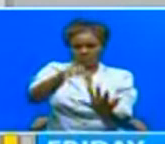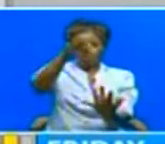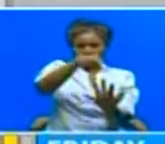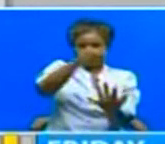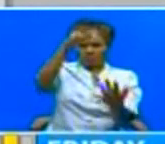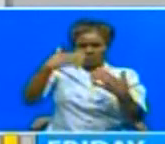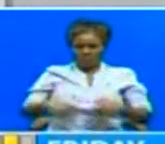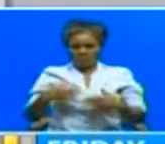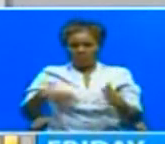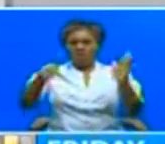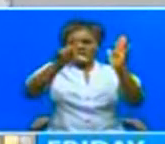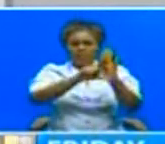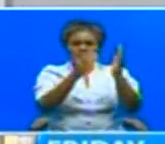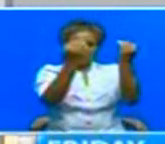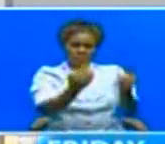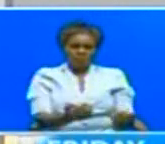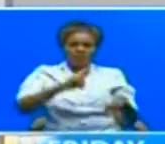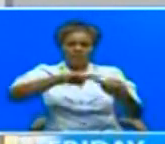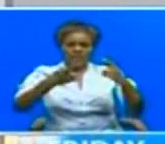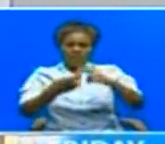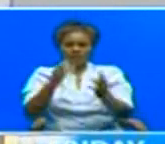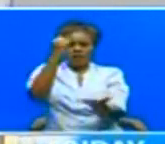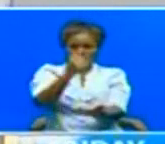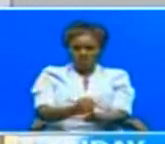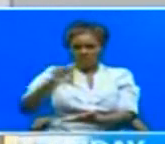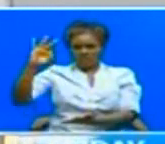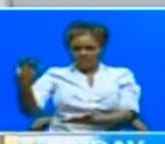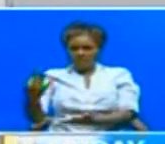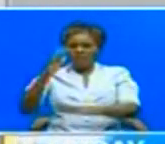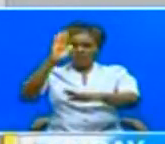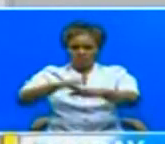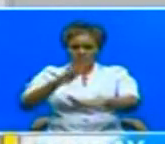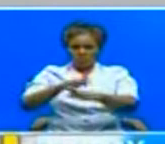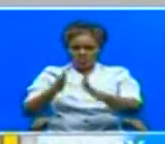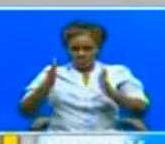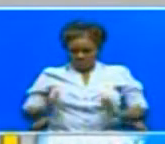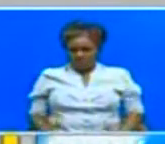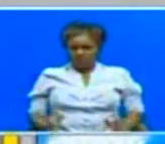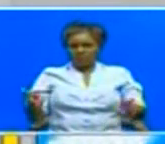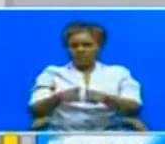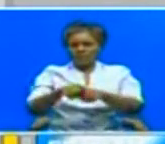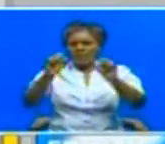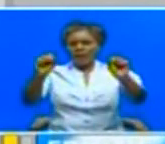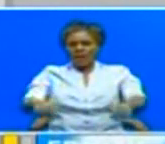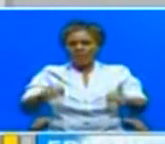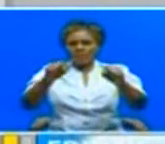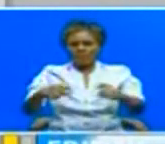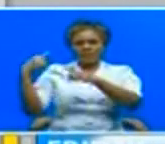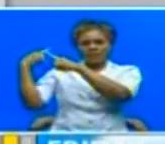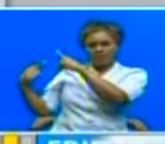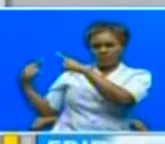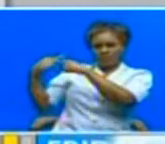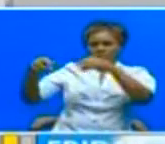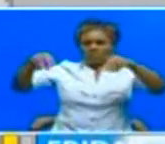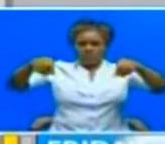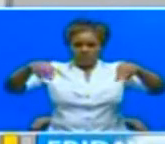nominee, legal requirements relating to the office, and three, the suitability of the nominee with regard to abilities, experience, and